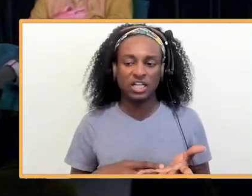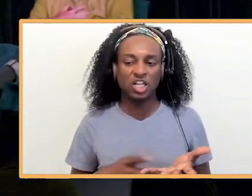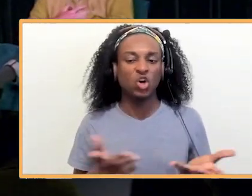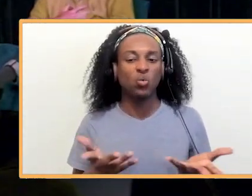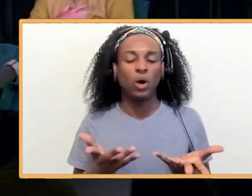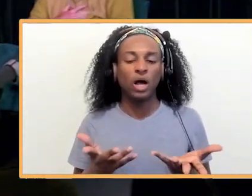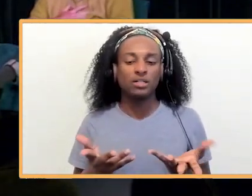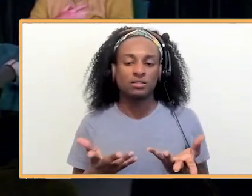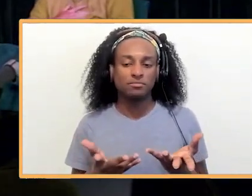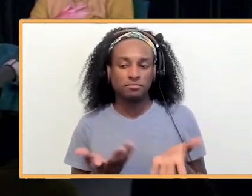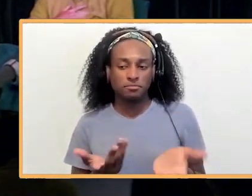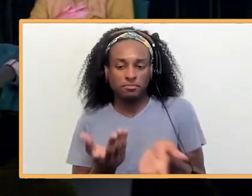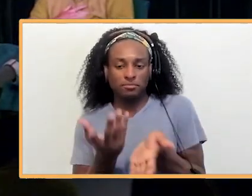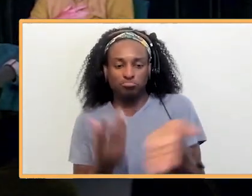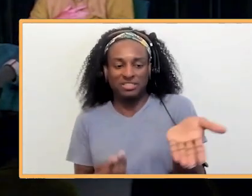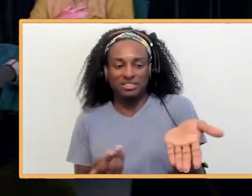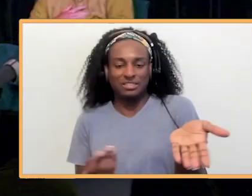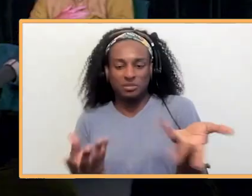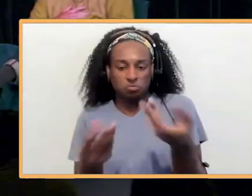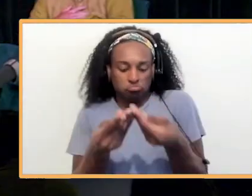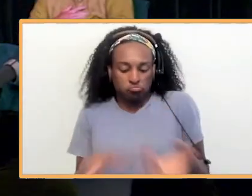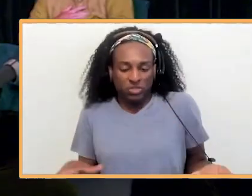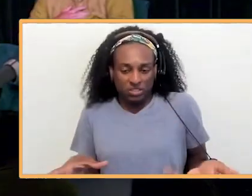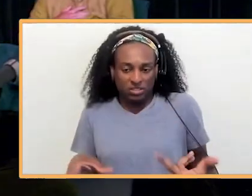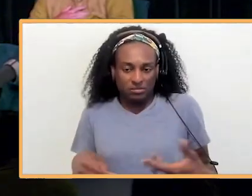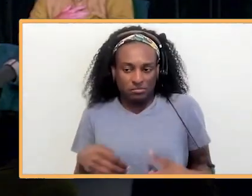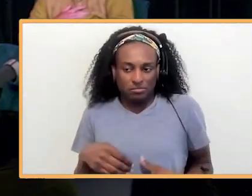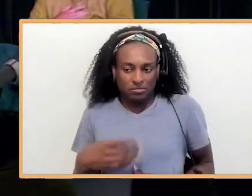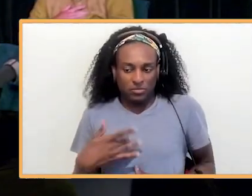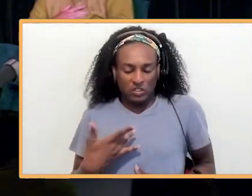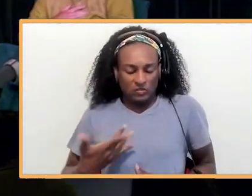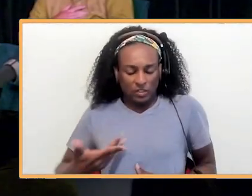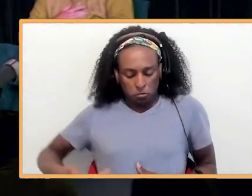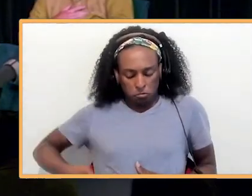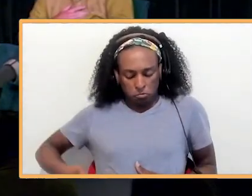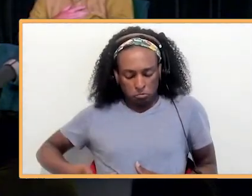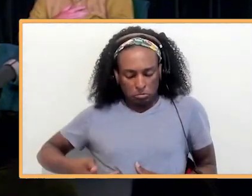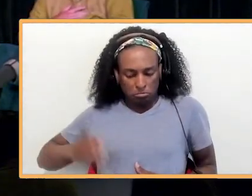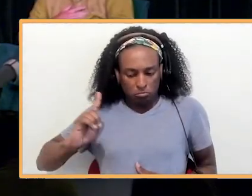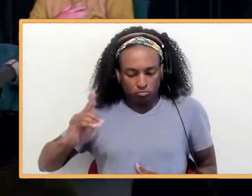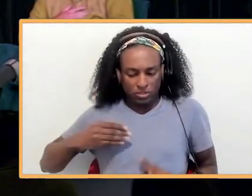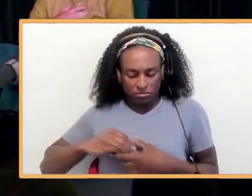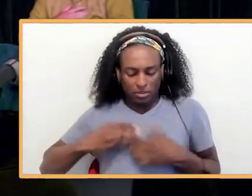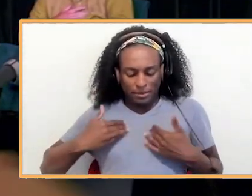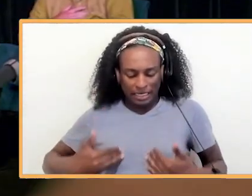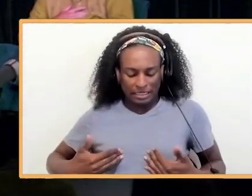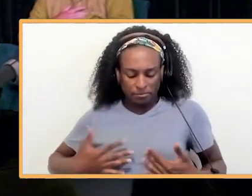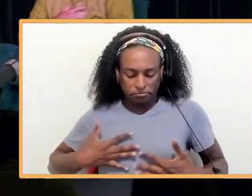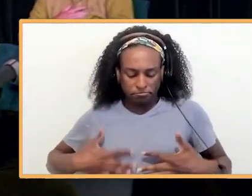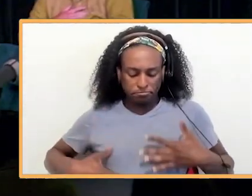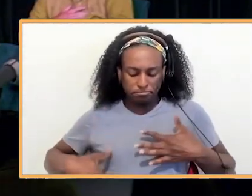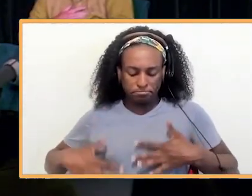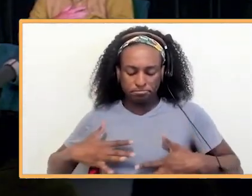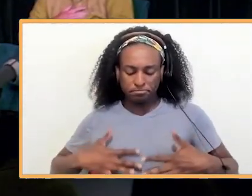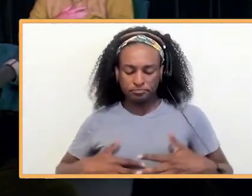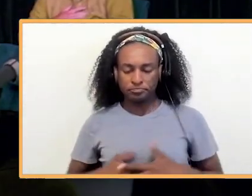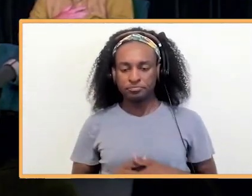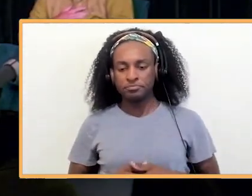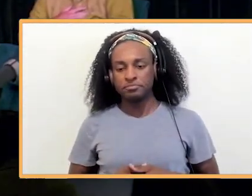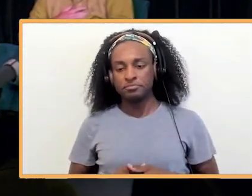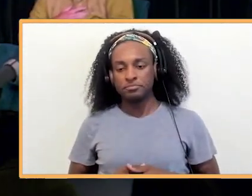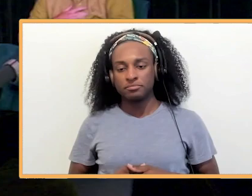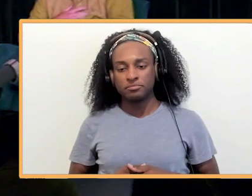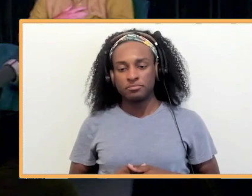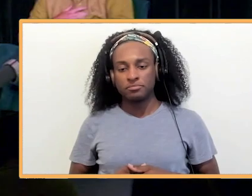that. And then asking, where did that come from? Mm-hmm. Why has it been